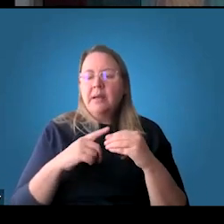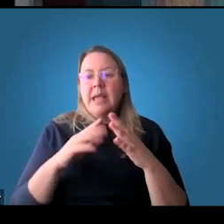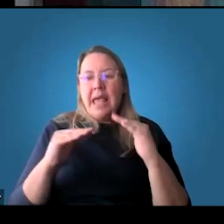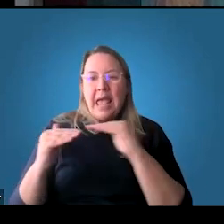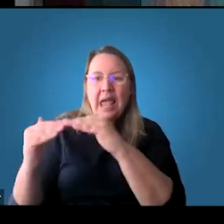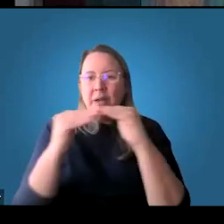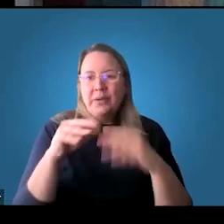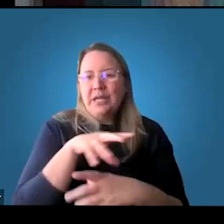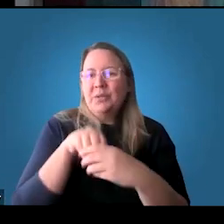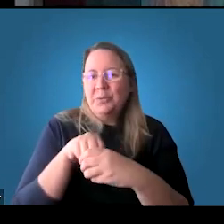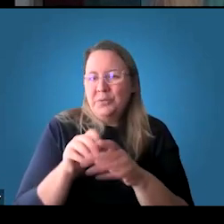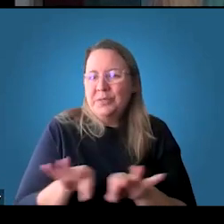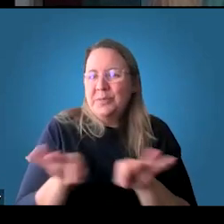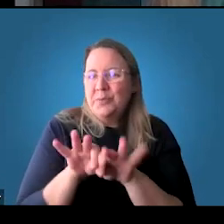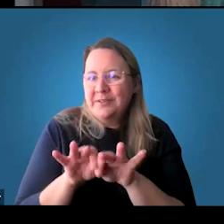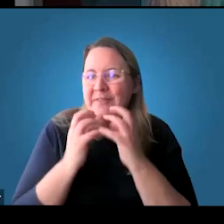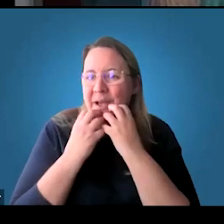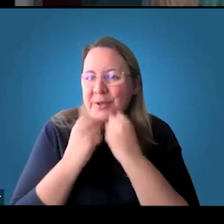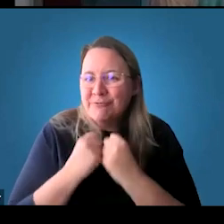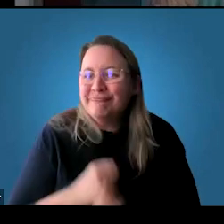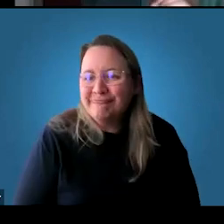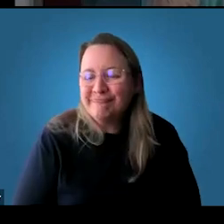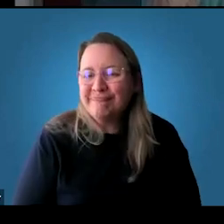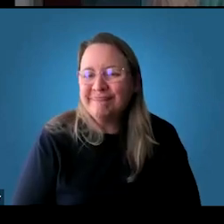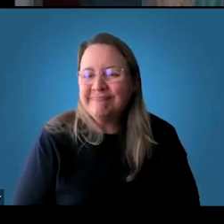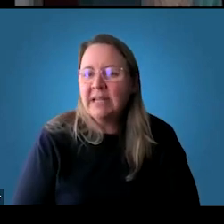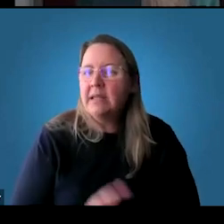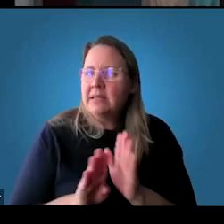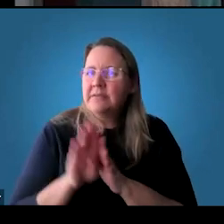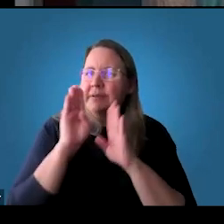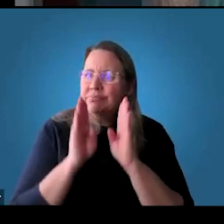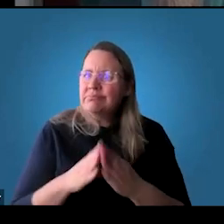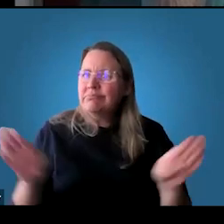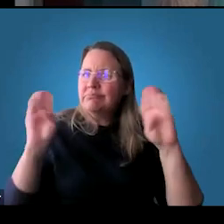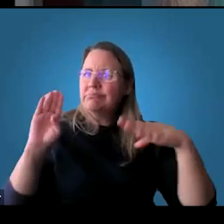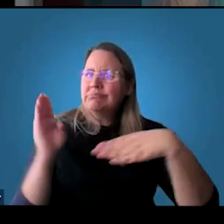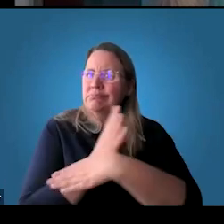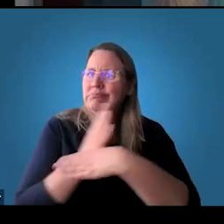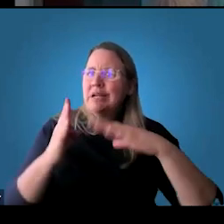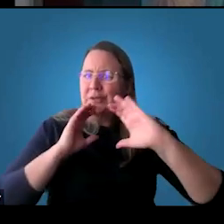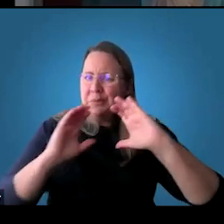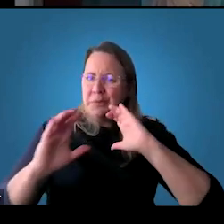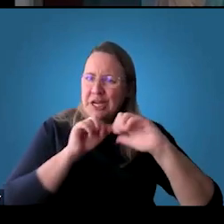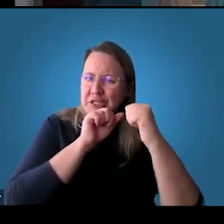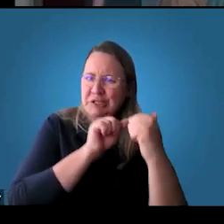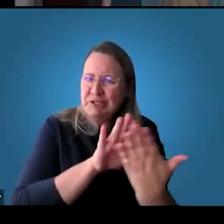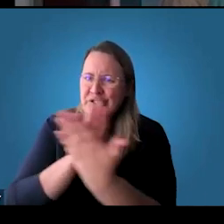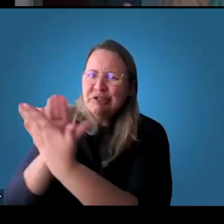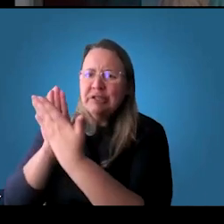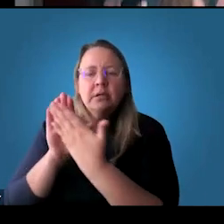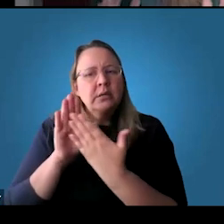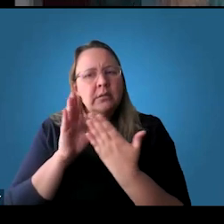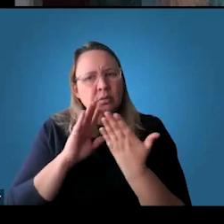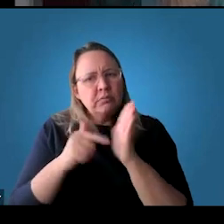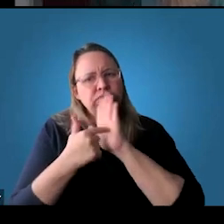and inclusion. They developed a broad range of communications tactics that were designed to